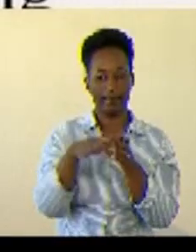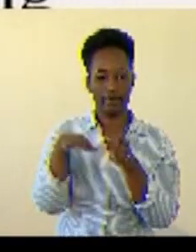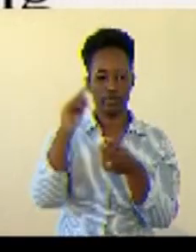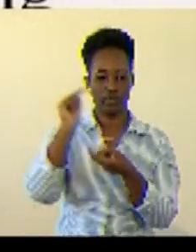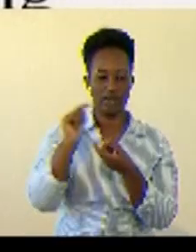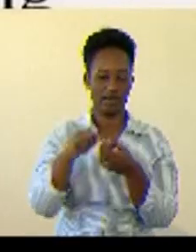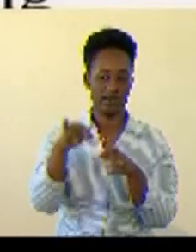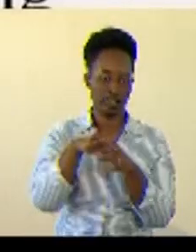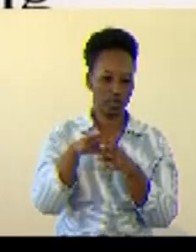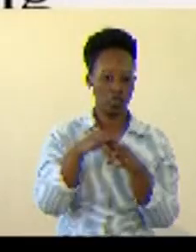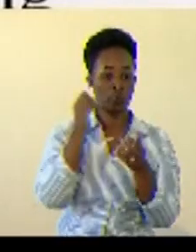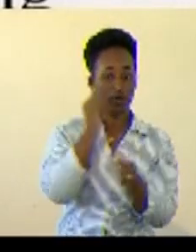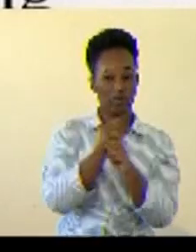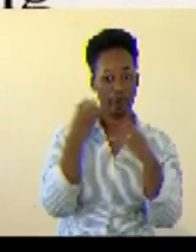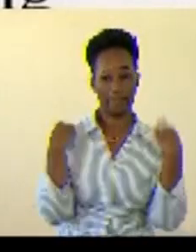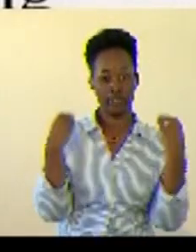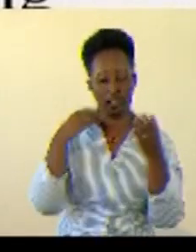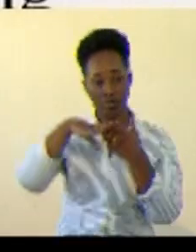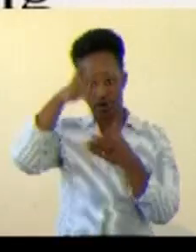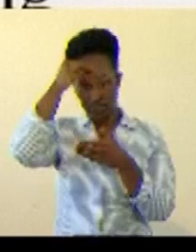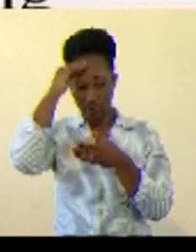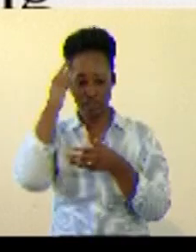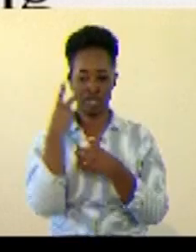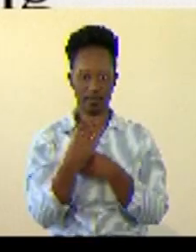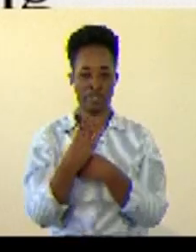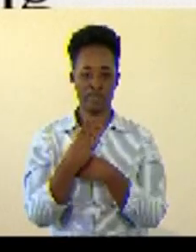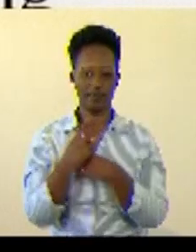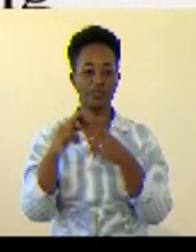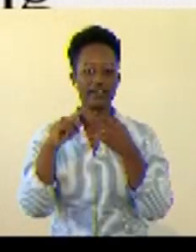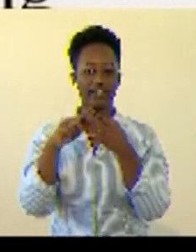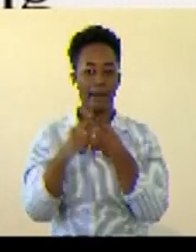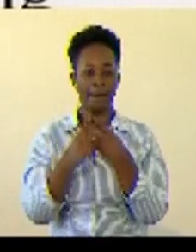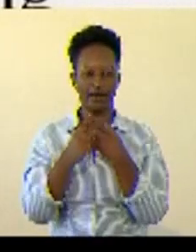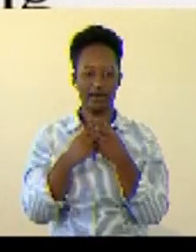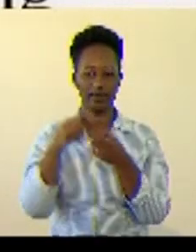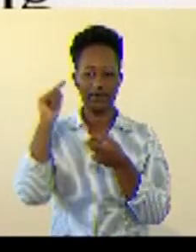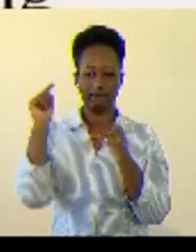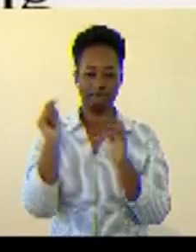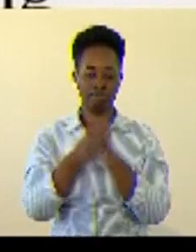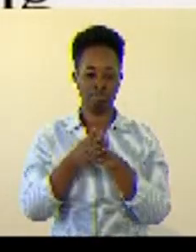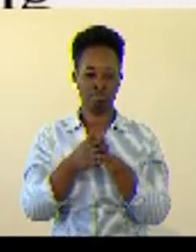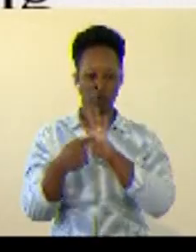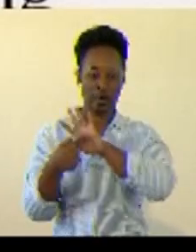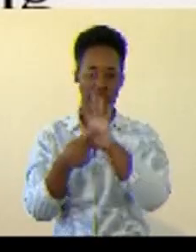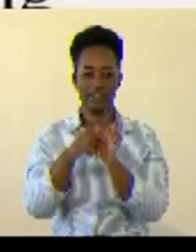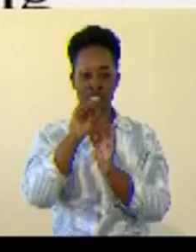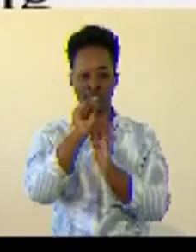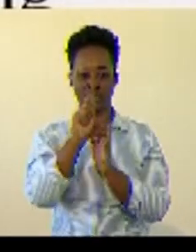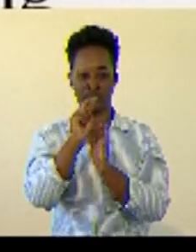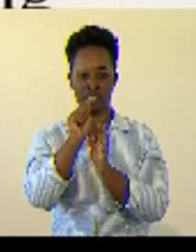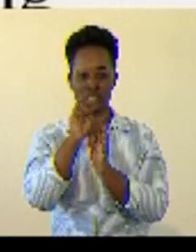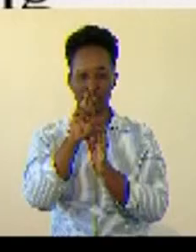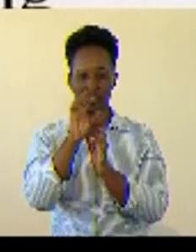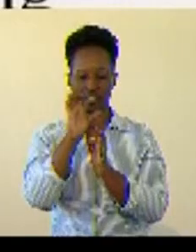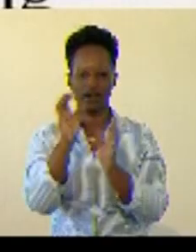is testing starch, another one is testing the reducing sugars. Students, I hope you do remember what are